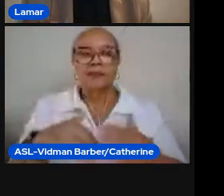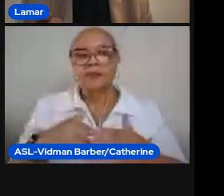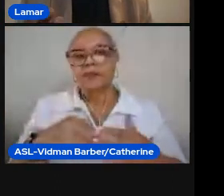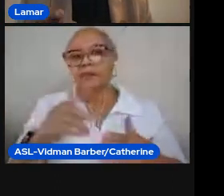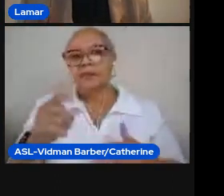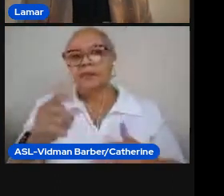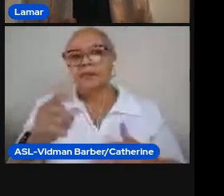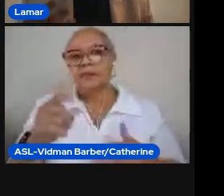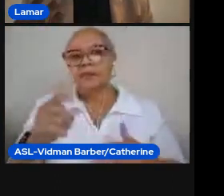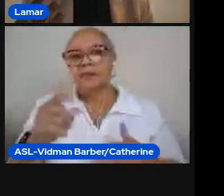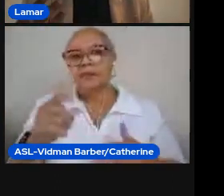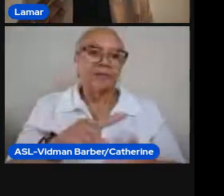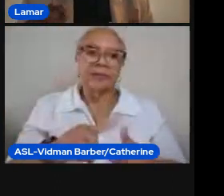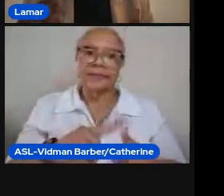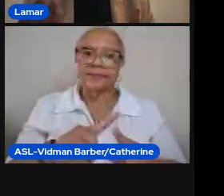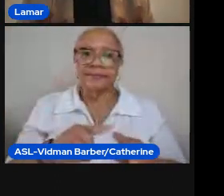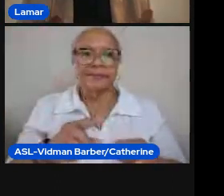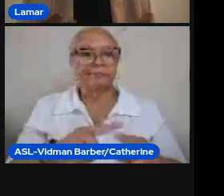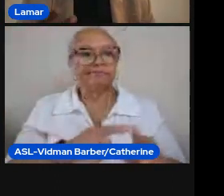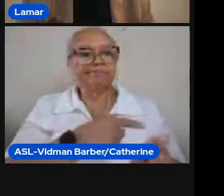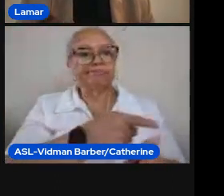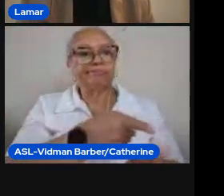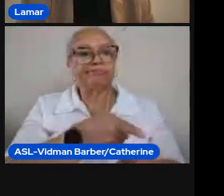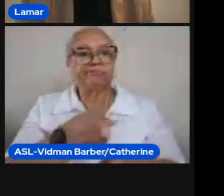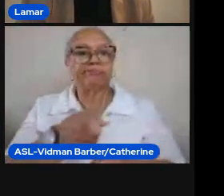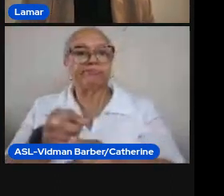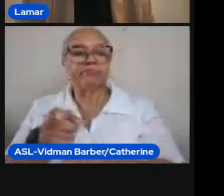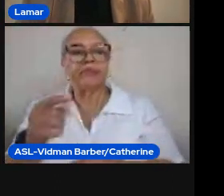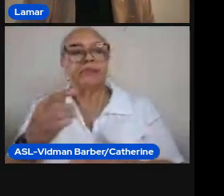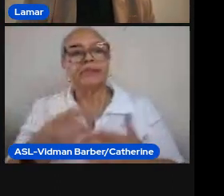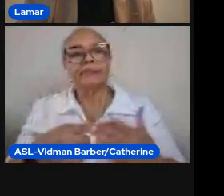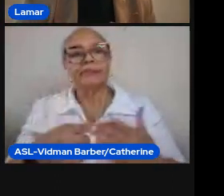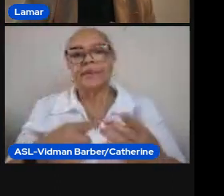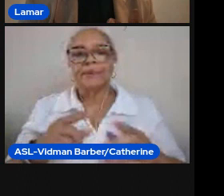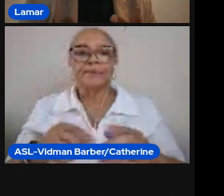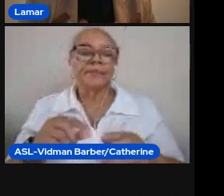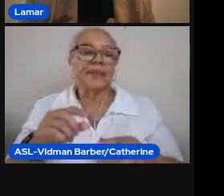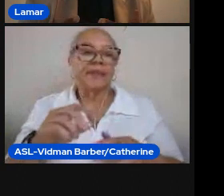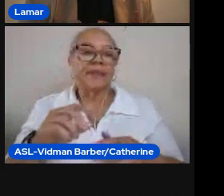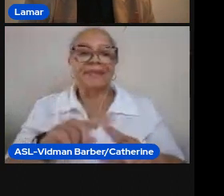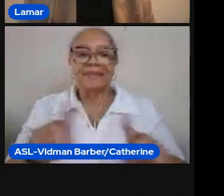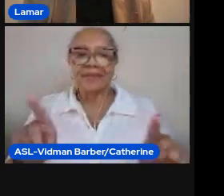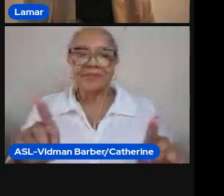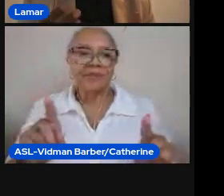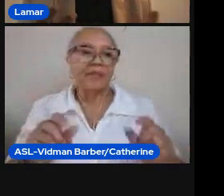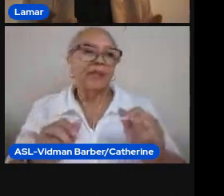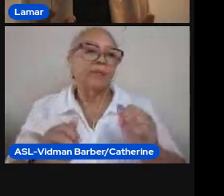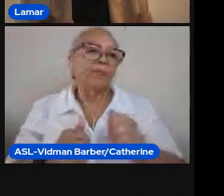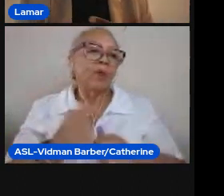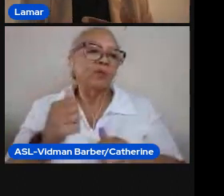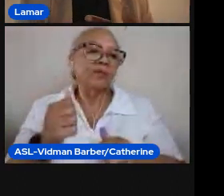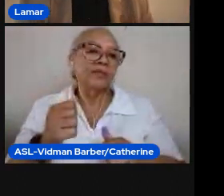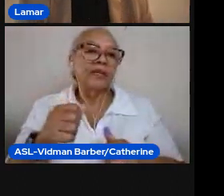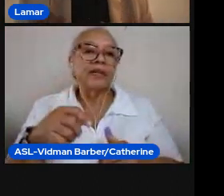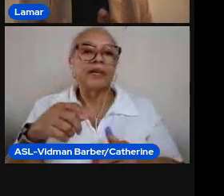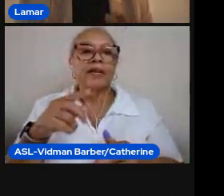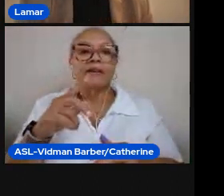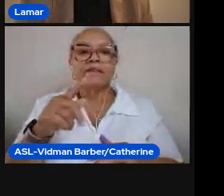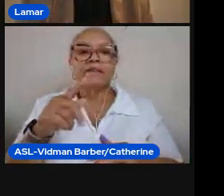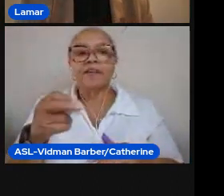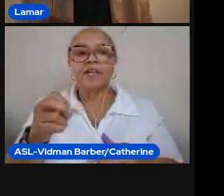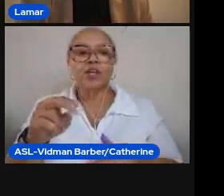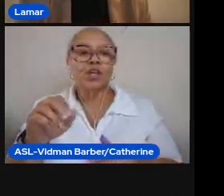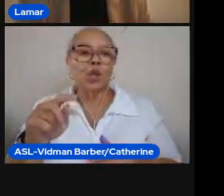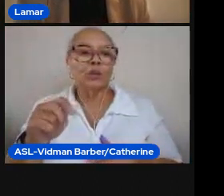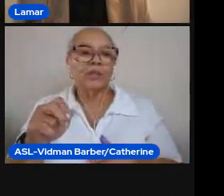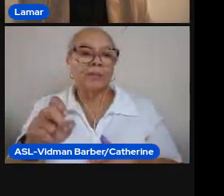strains, right? And these strains are sometimes genetically different and more so phenotypically different, where they require